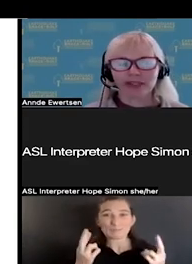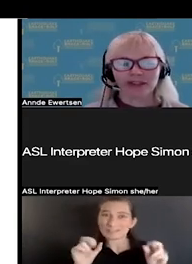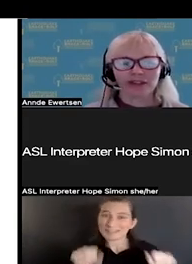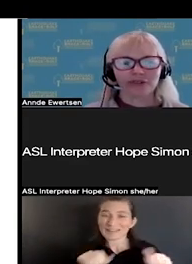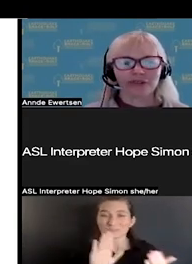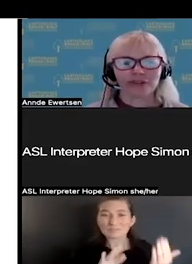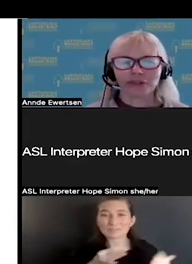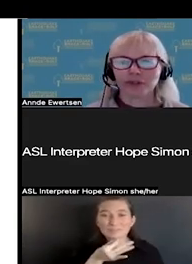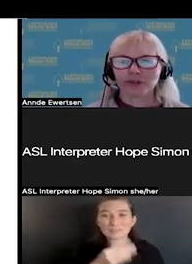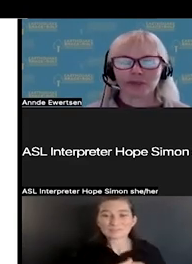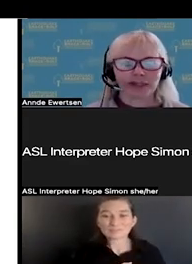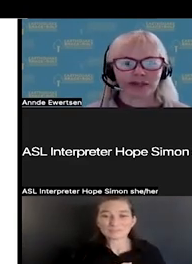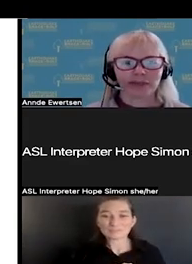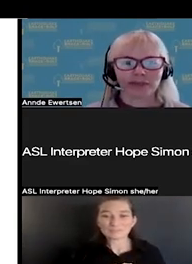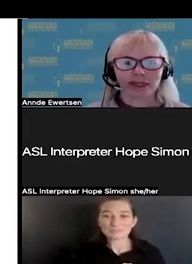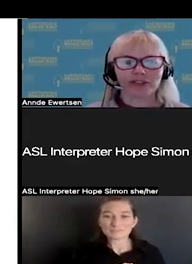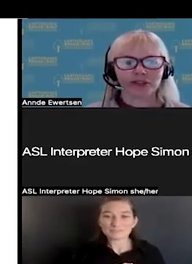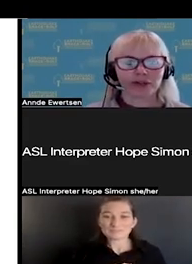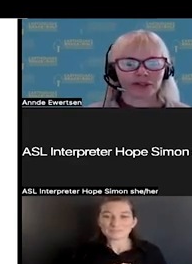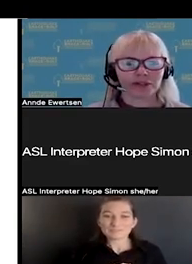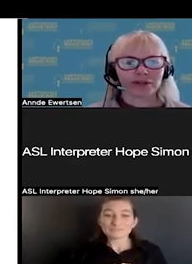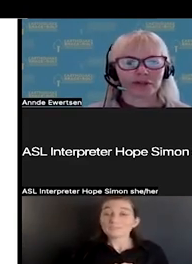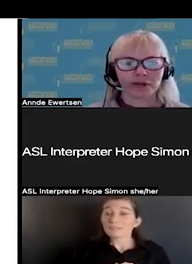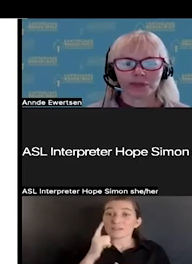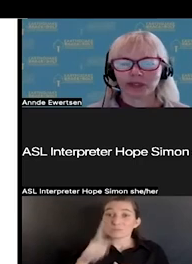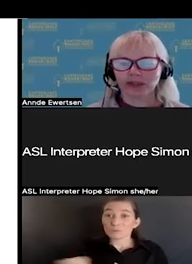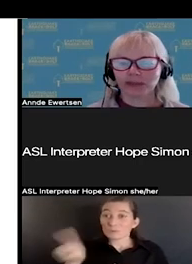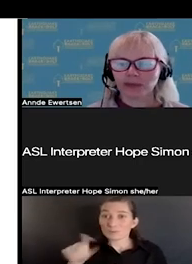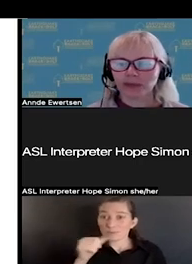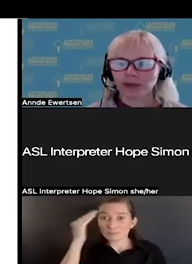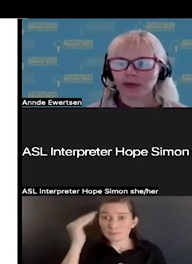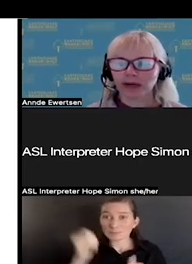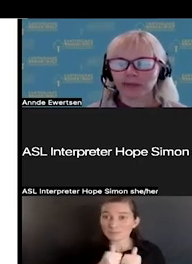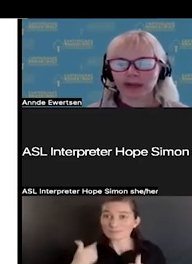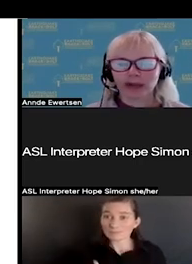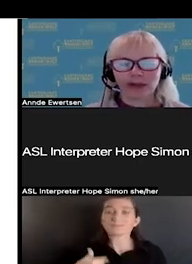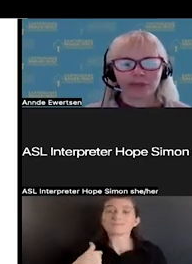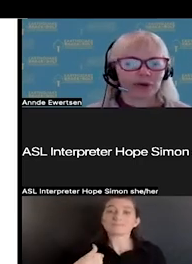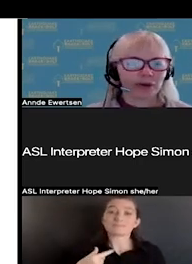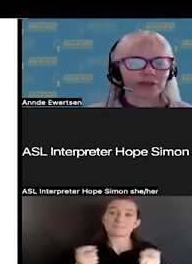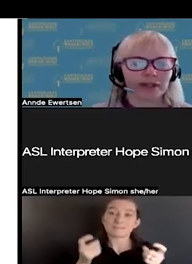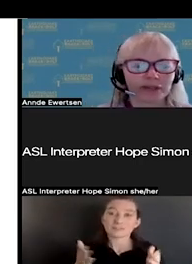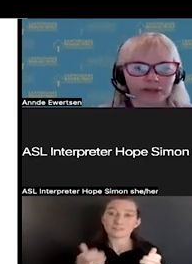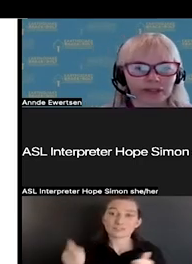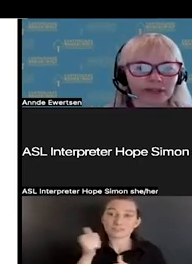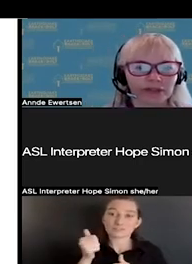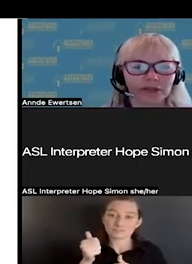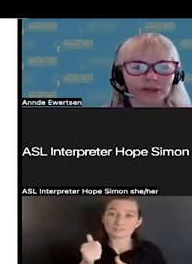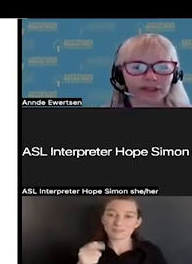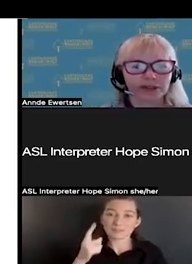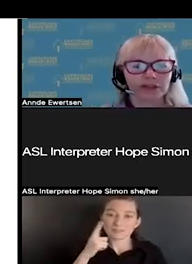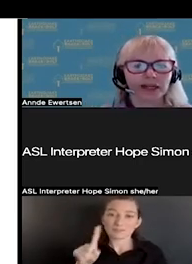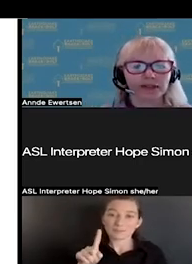EBB. Thank you. For those of you who don't know me, I am the managing director of the Earthquake Brace and Bolt program. That program provides